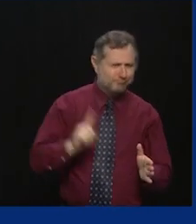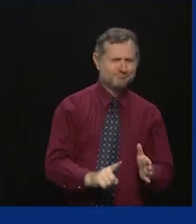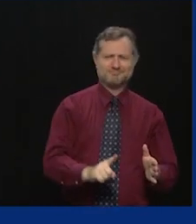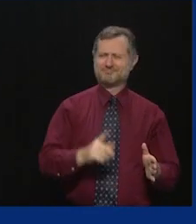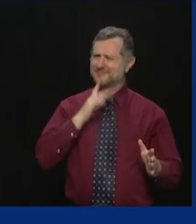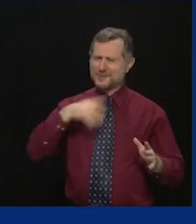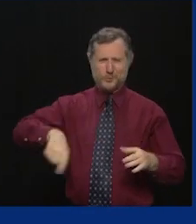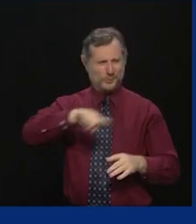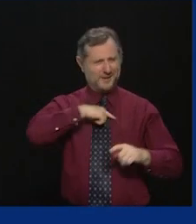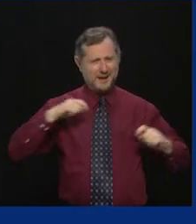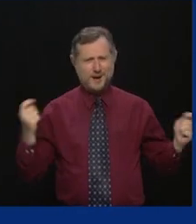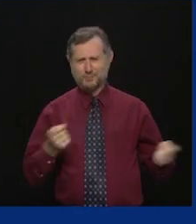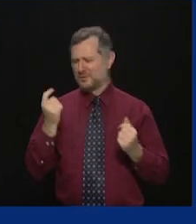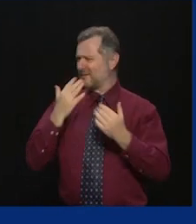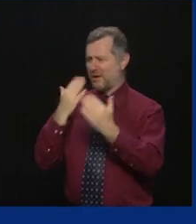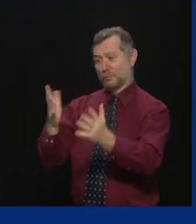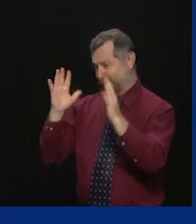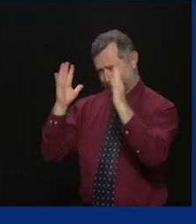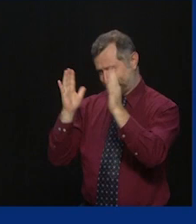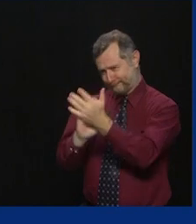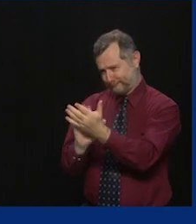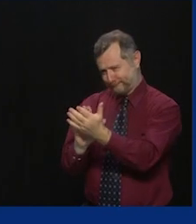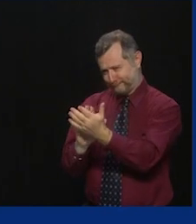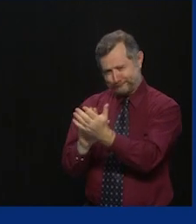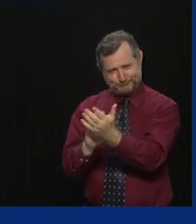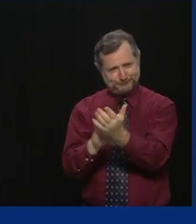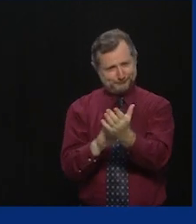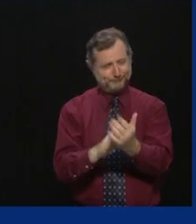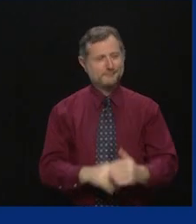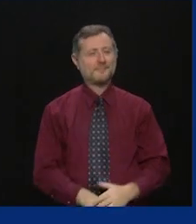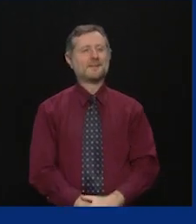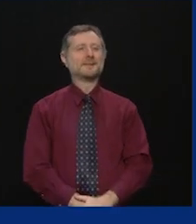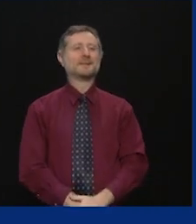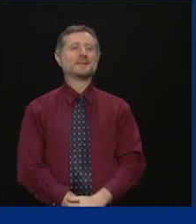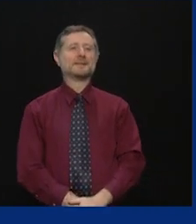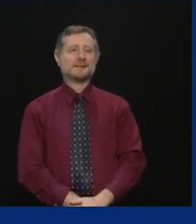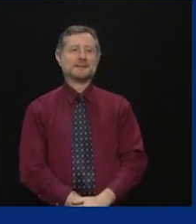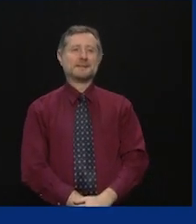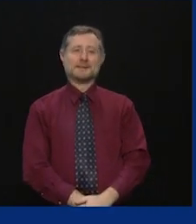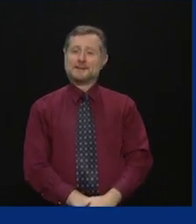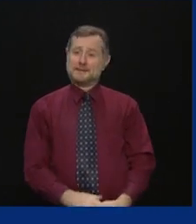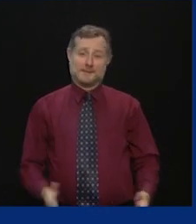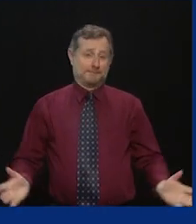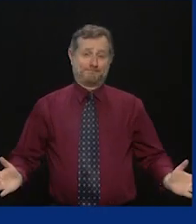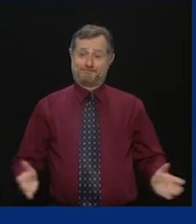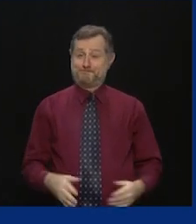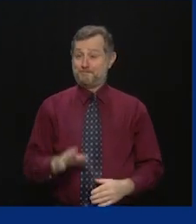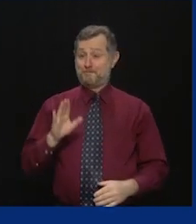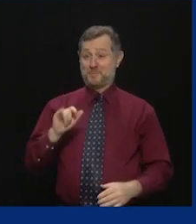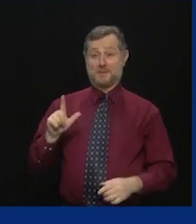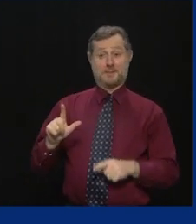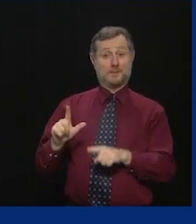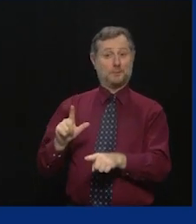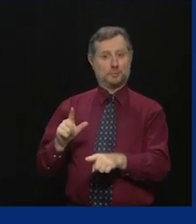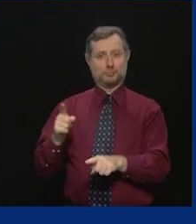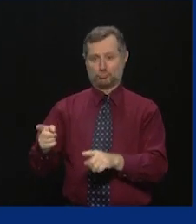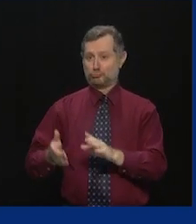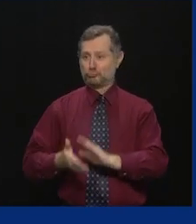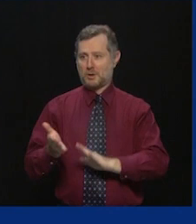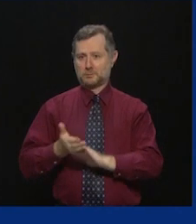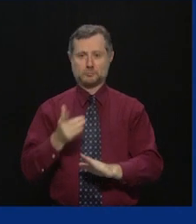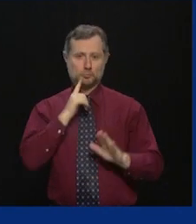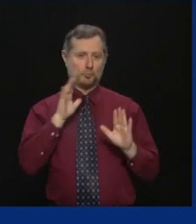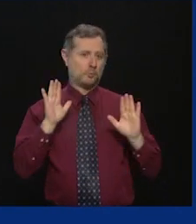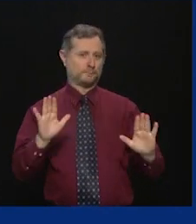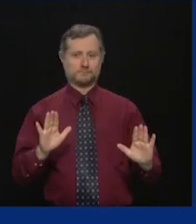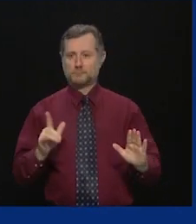much. To Bill Newlands, Bill, you run a great organization. The